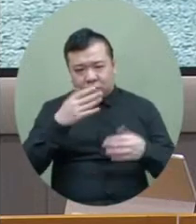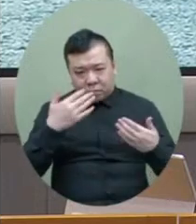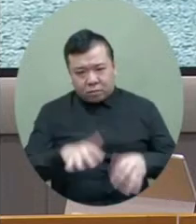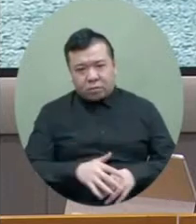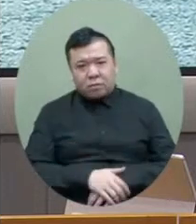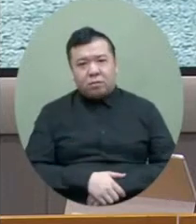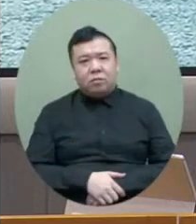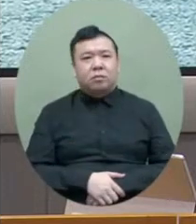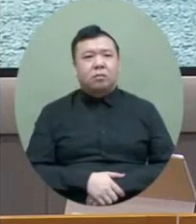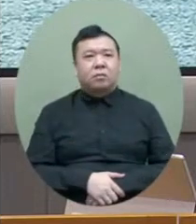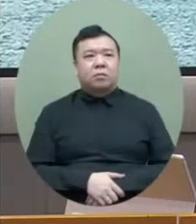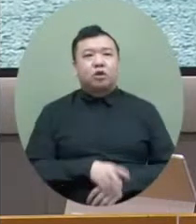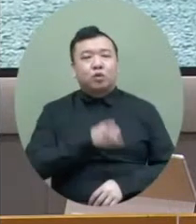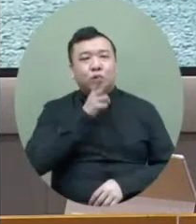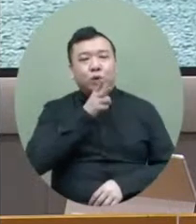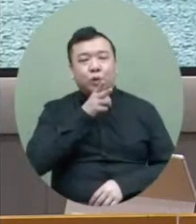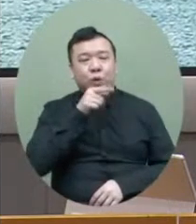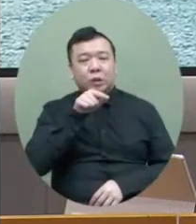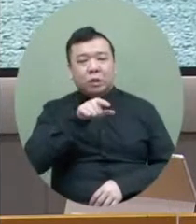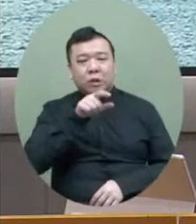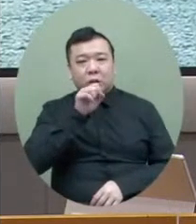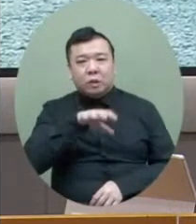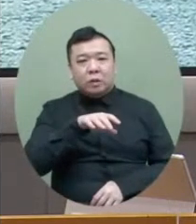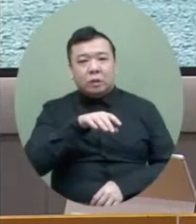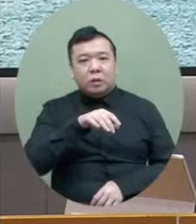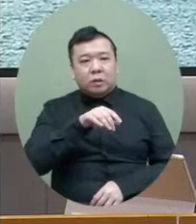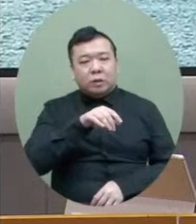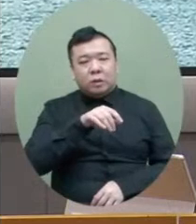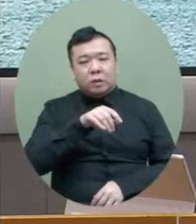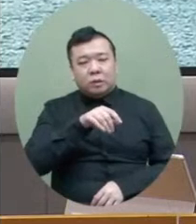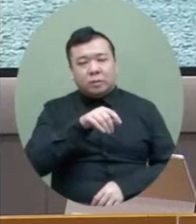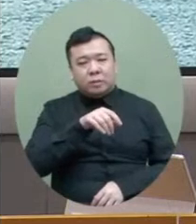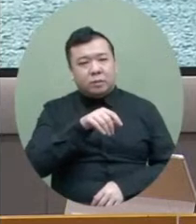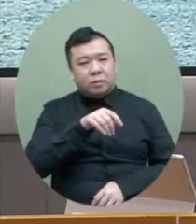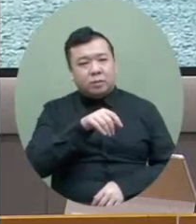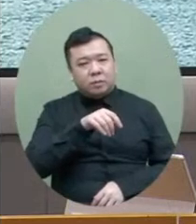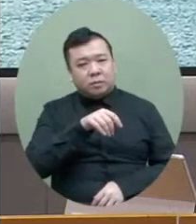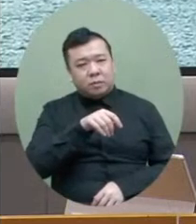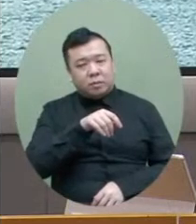Today, number of Kowloon City cases.